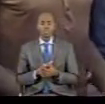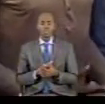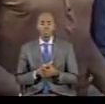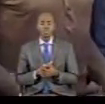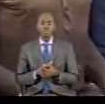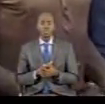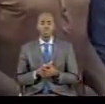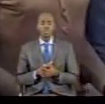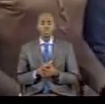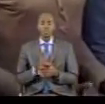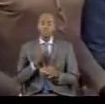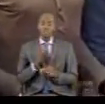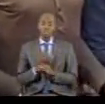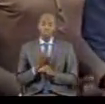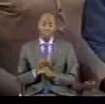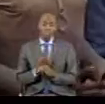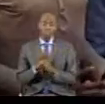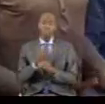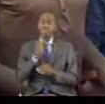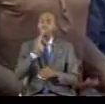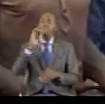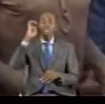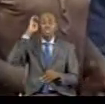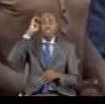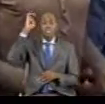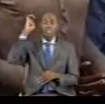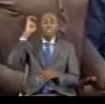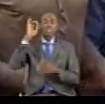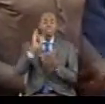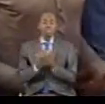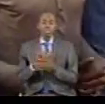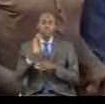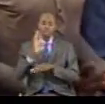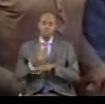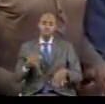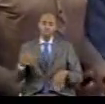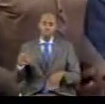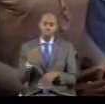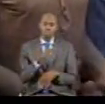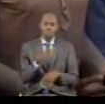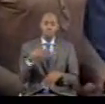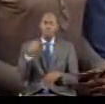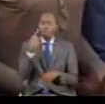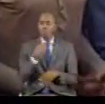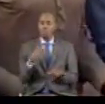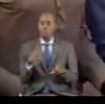Faithful is he that has called you, who also will do it.